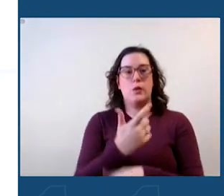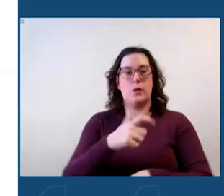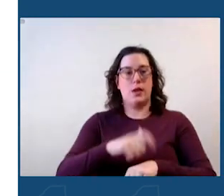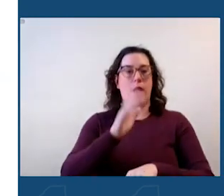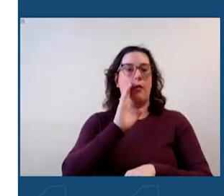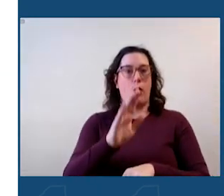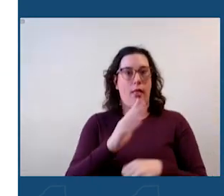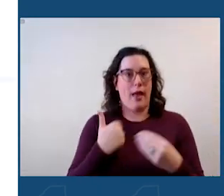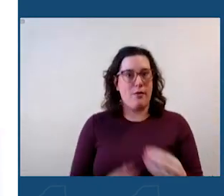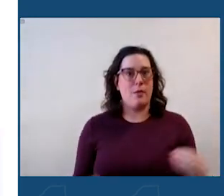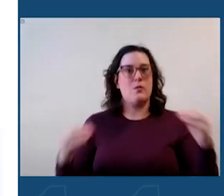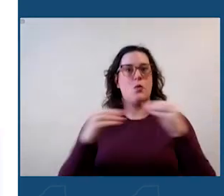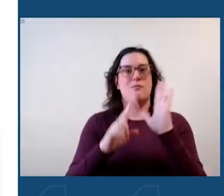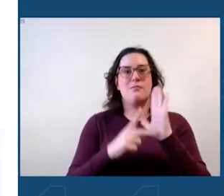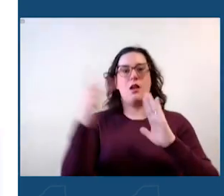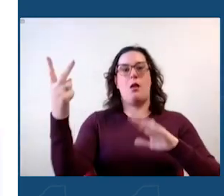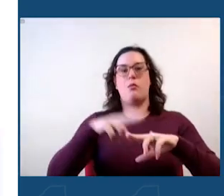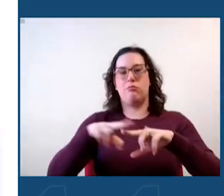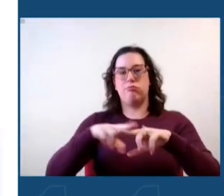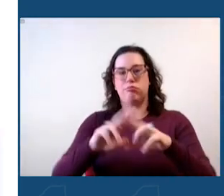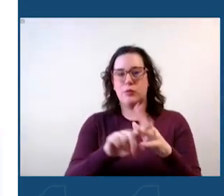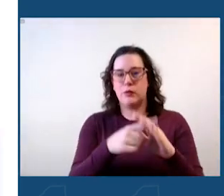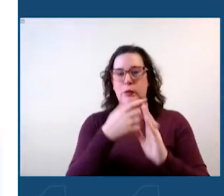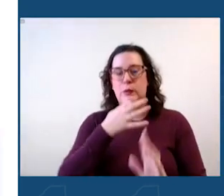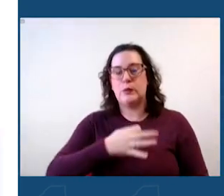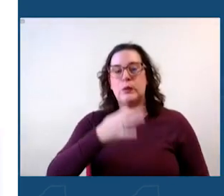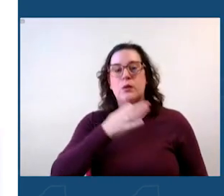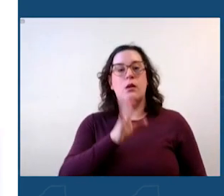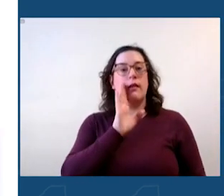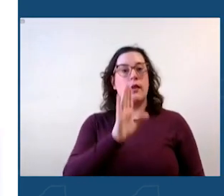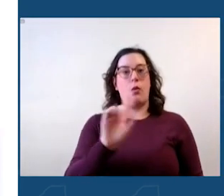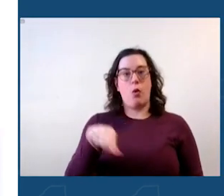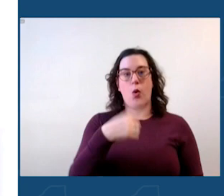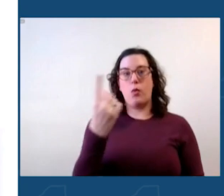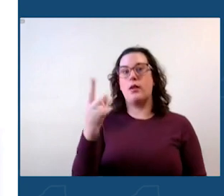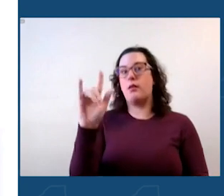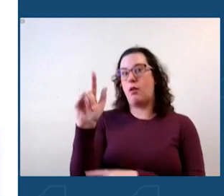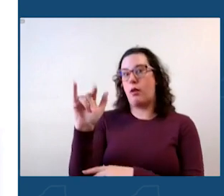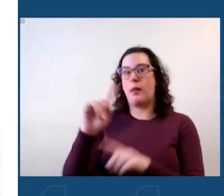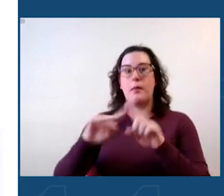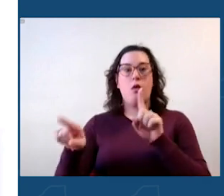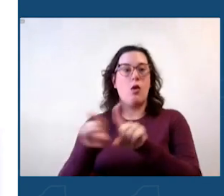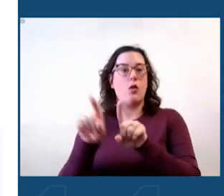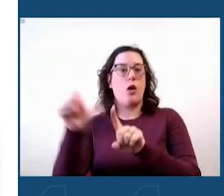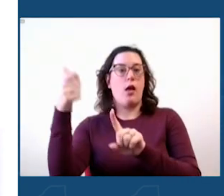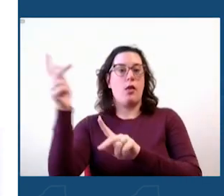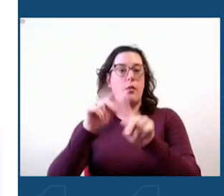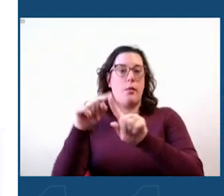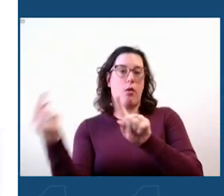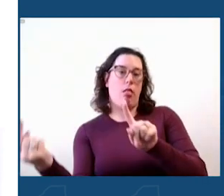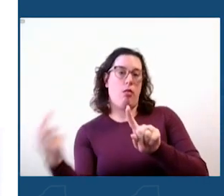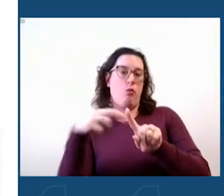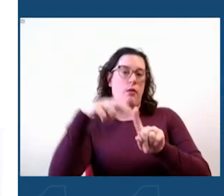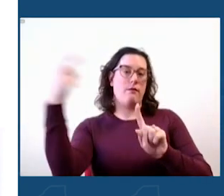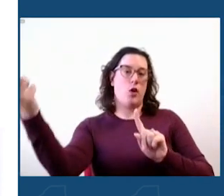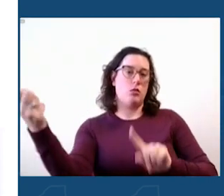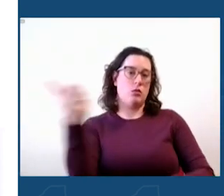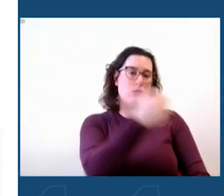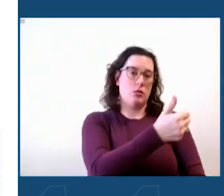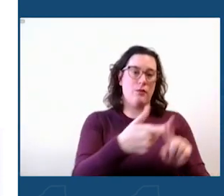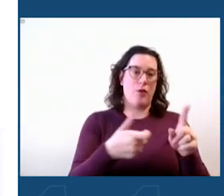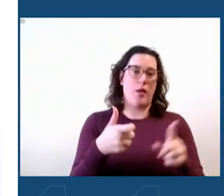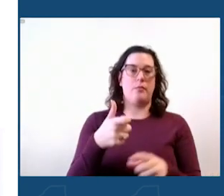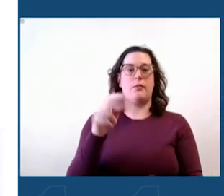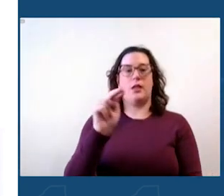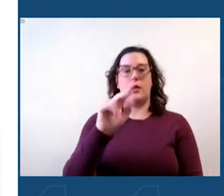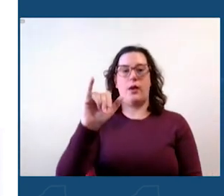during the off-peak. This is going to give not only Long Islanders, but also reverse commuters like Robin from the city more options to